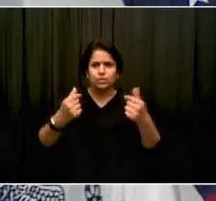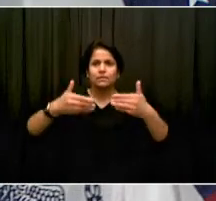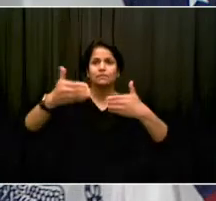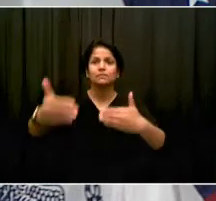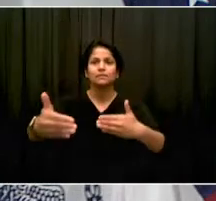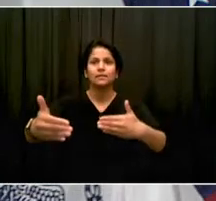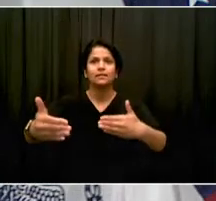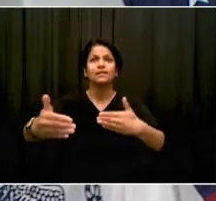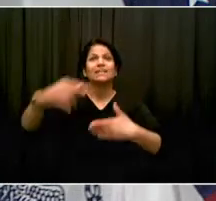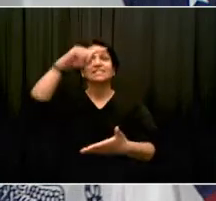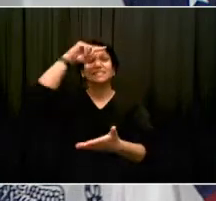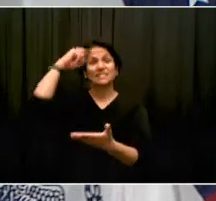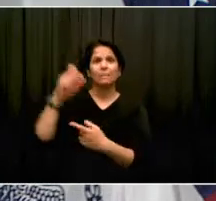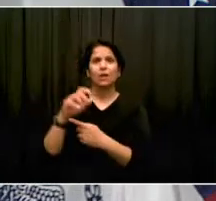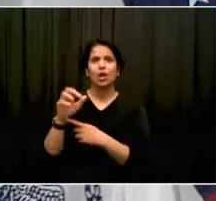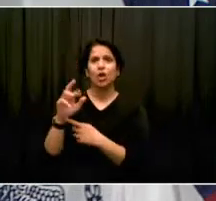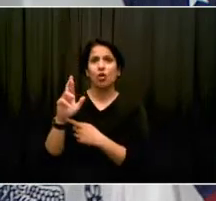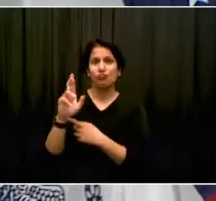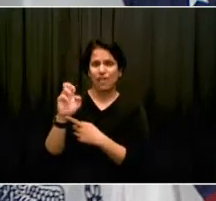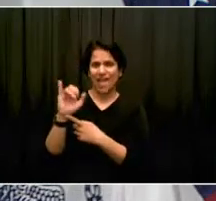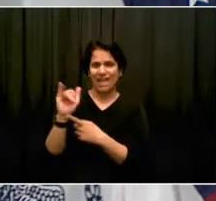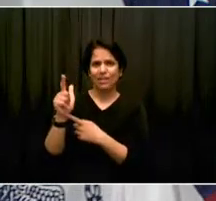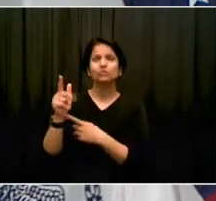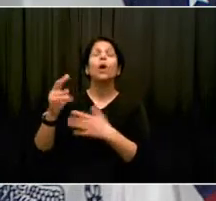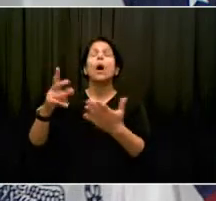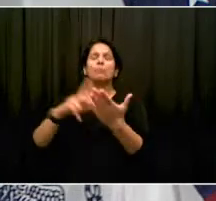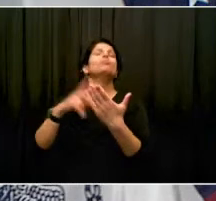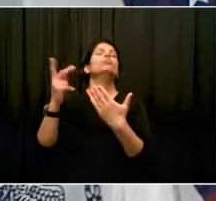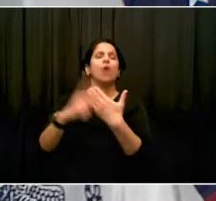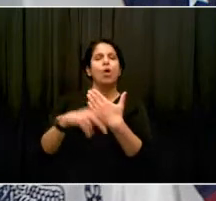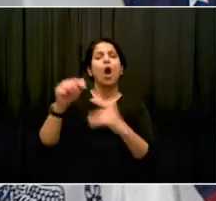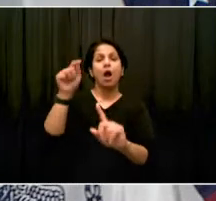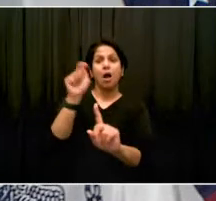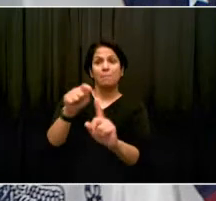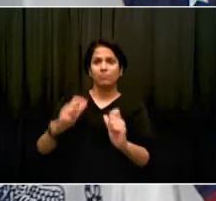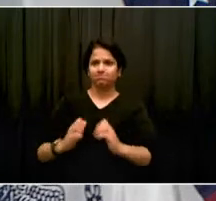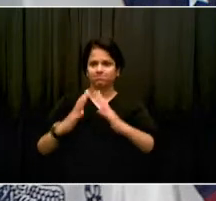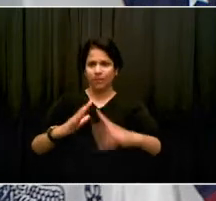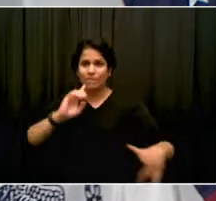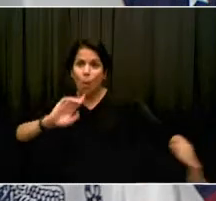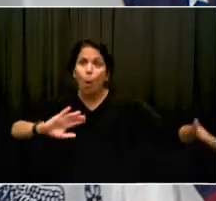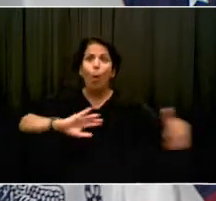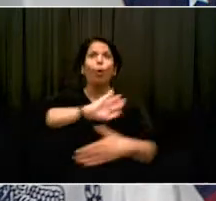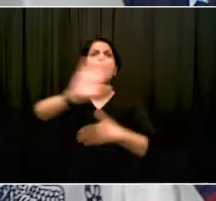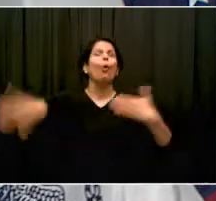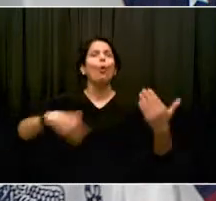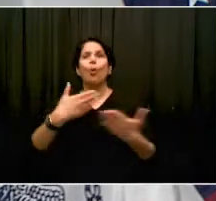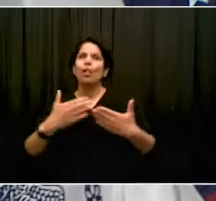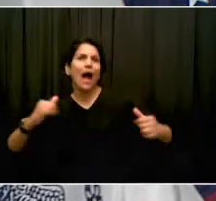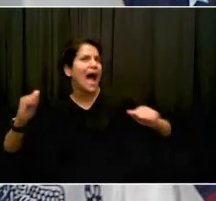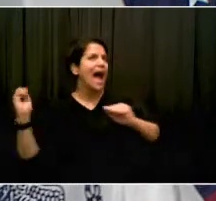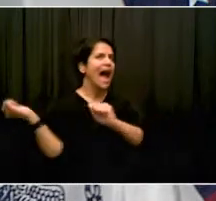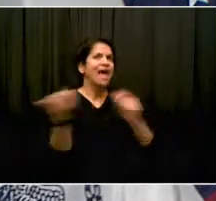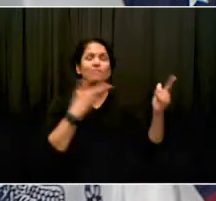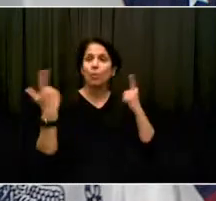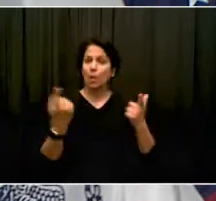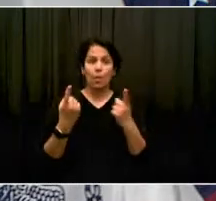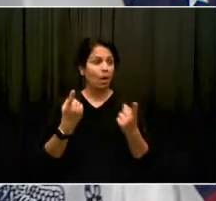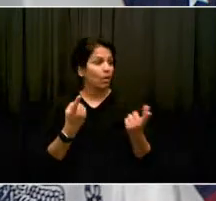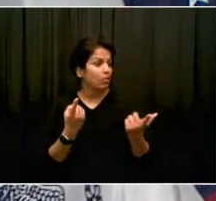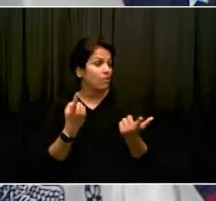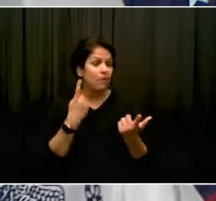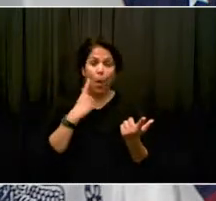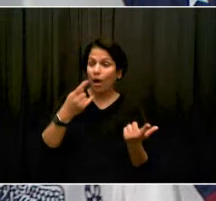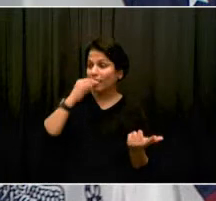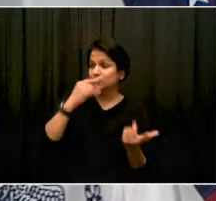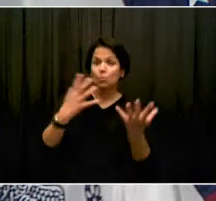done in the history of New York City, that any child that wants summer opportunity, academic, cultural, recreation, all together for